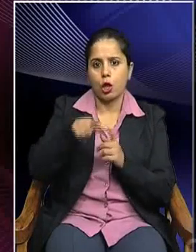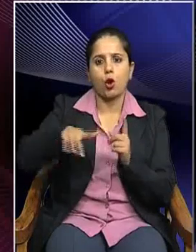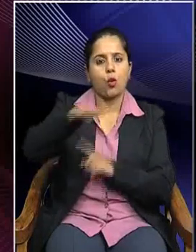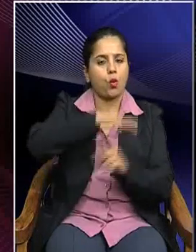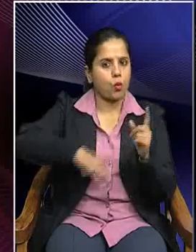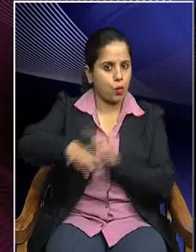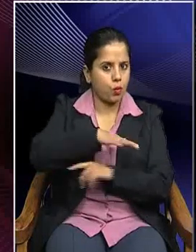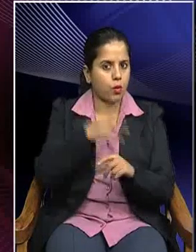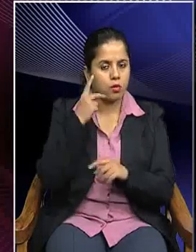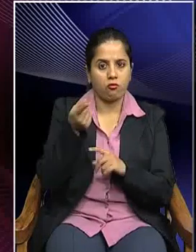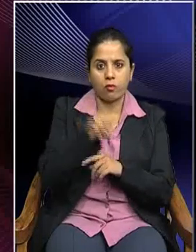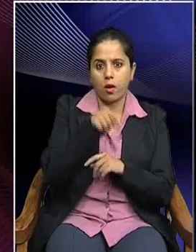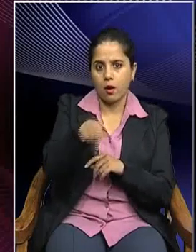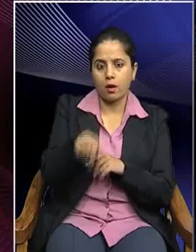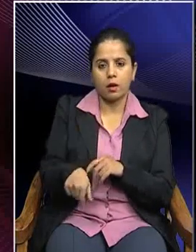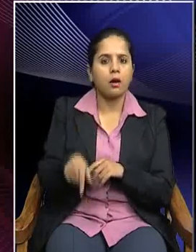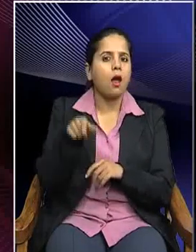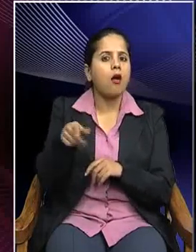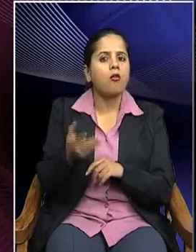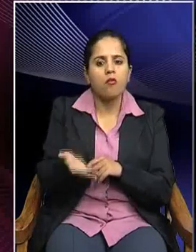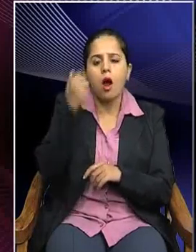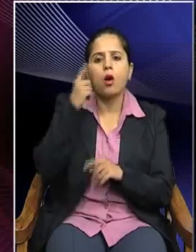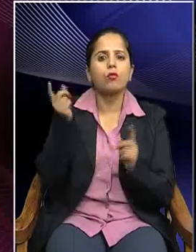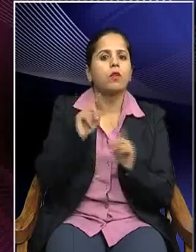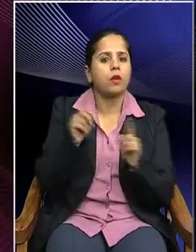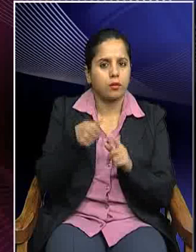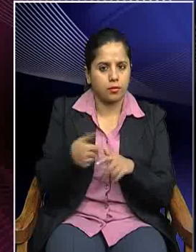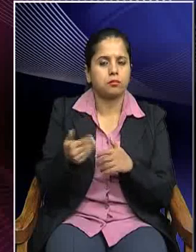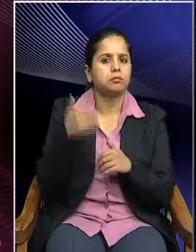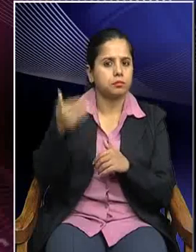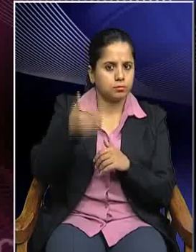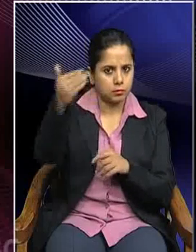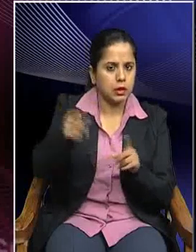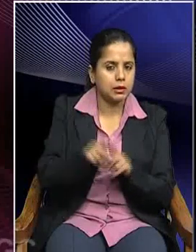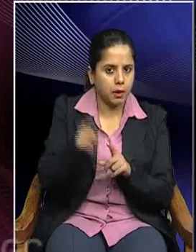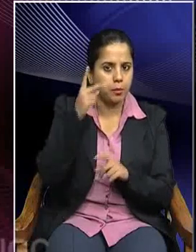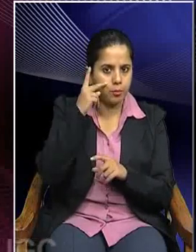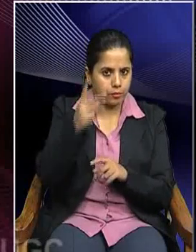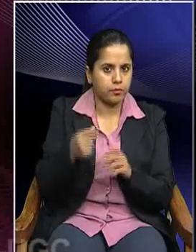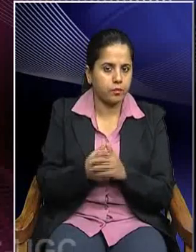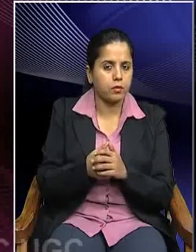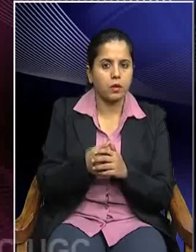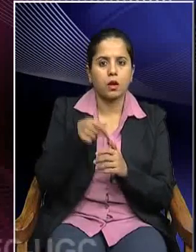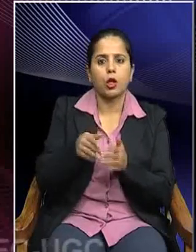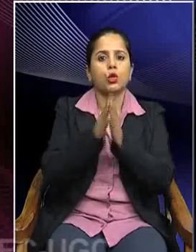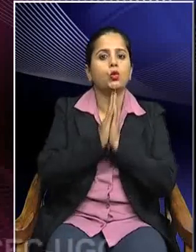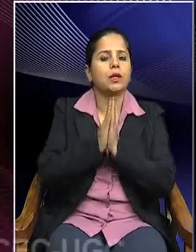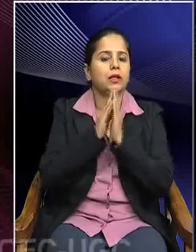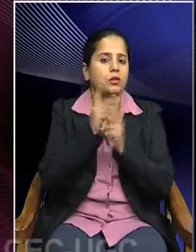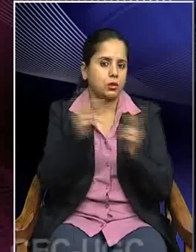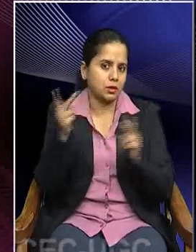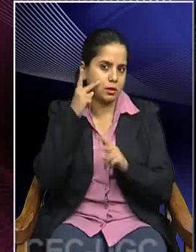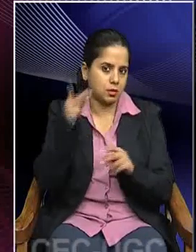localities from where these specimens are found and so forth. And also, of course, the religious pertinence of